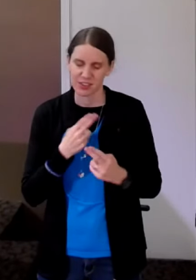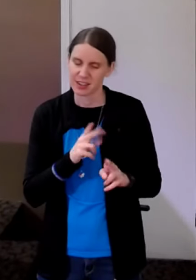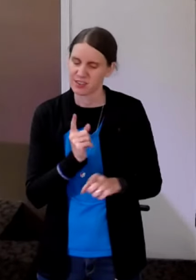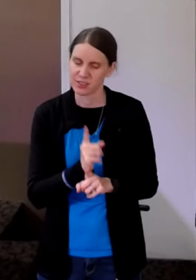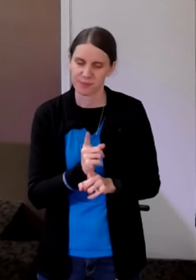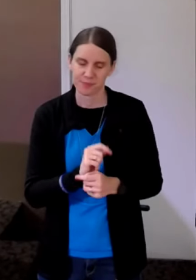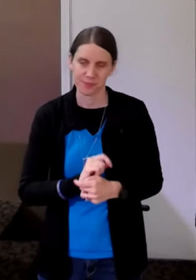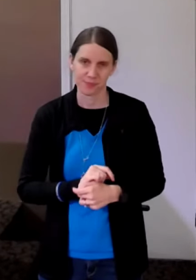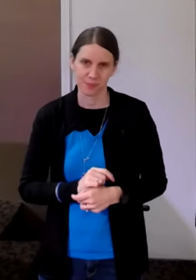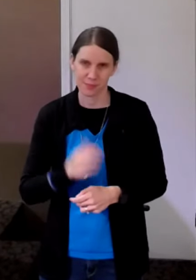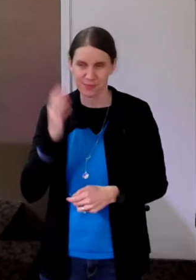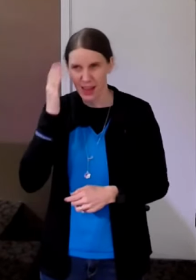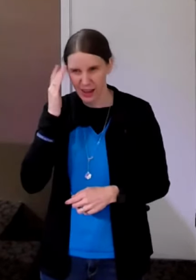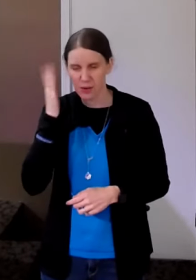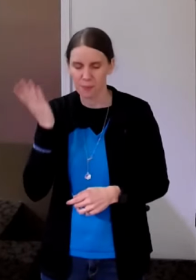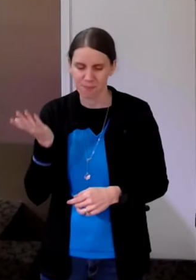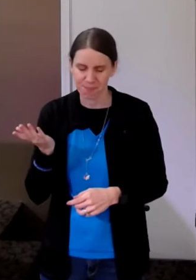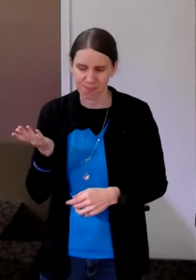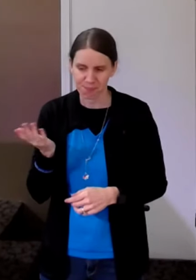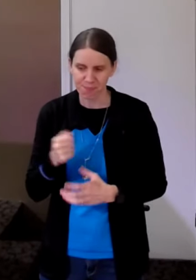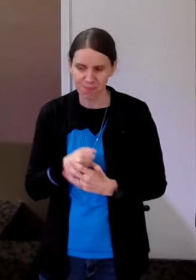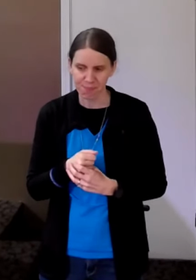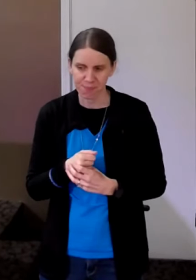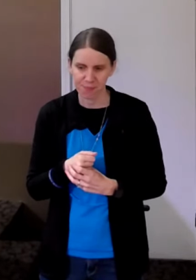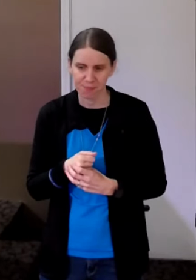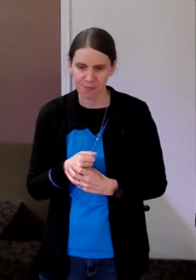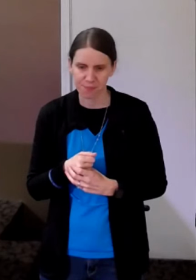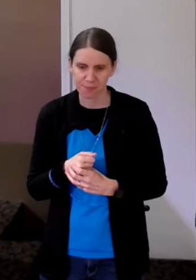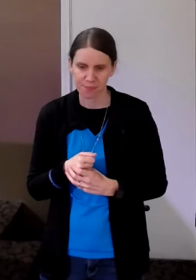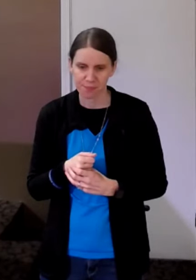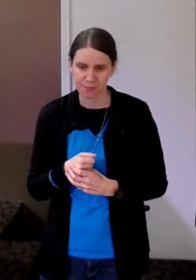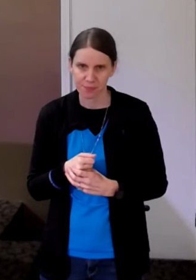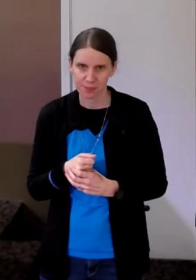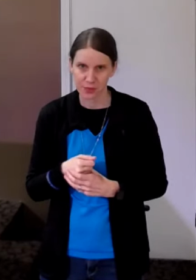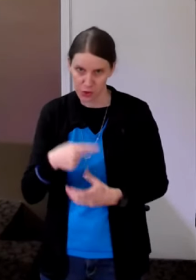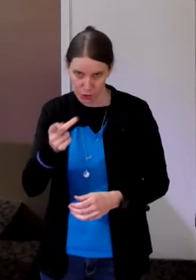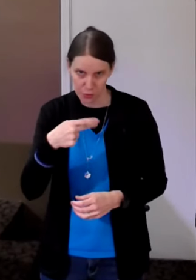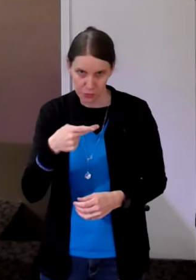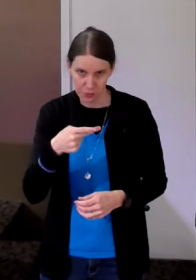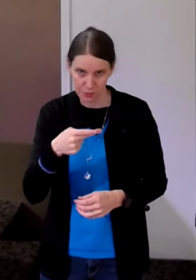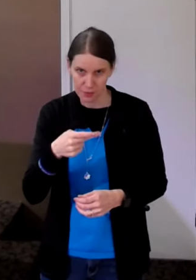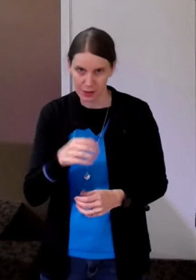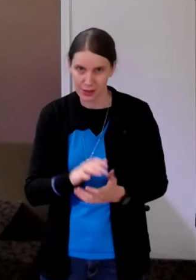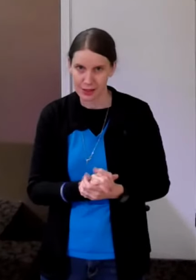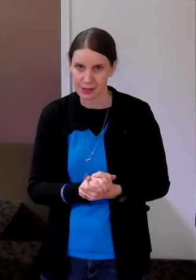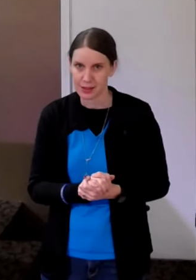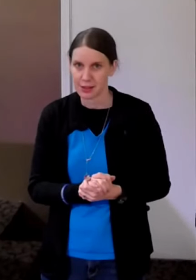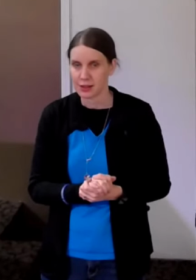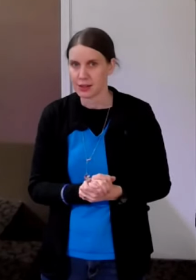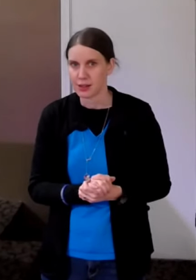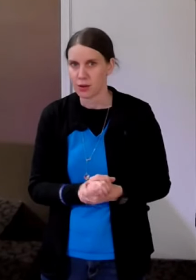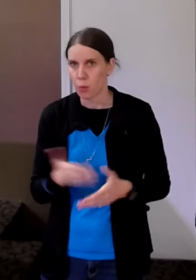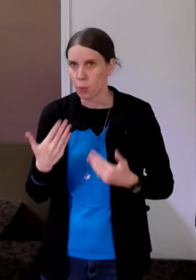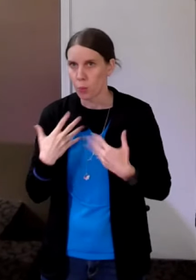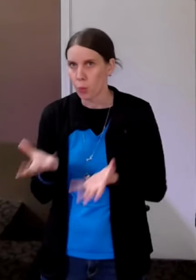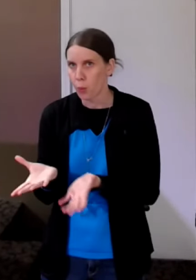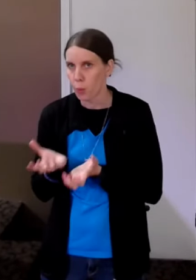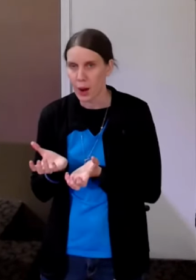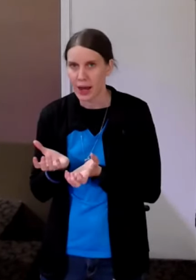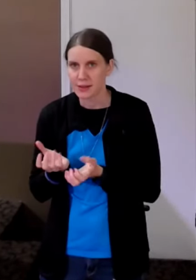And I know that you, the people of the first century that were there, want some political